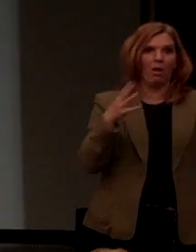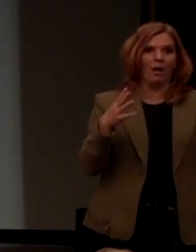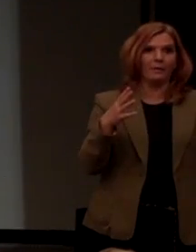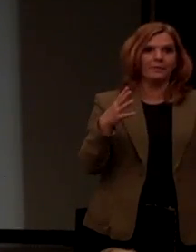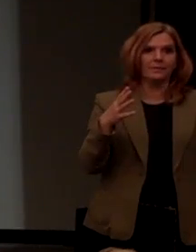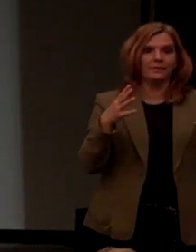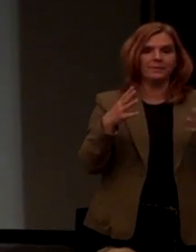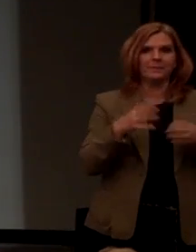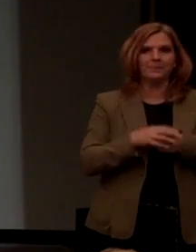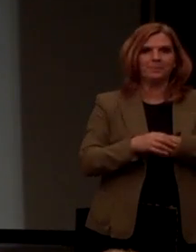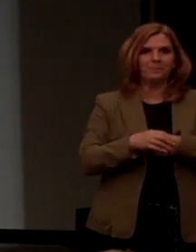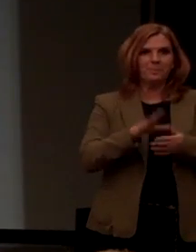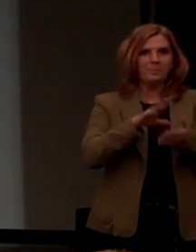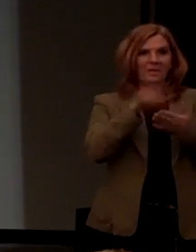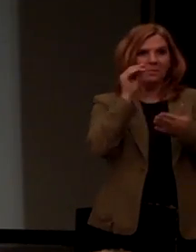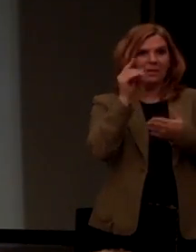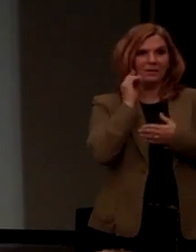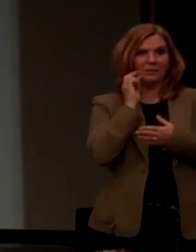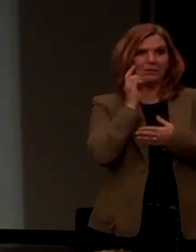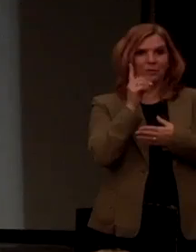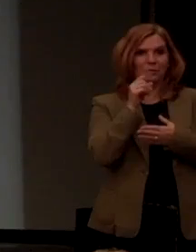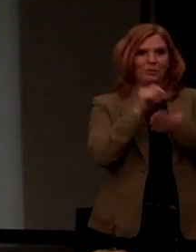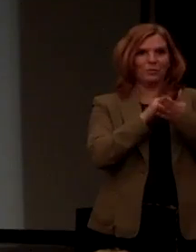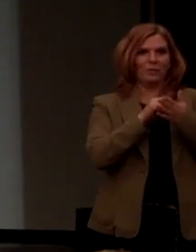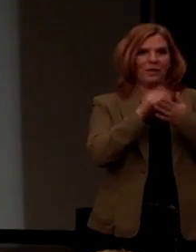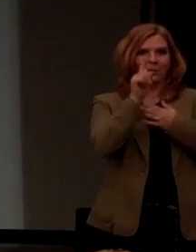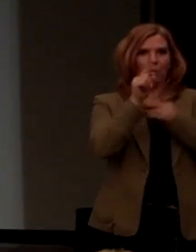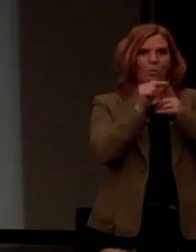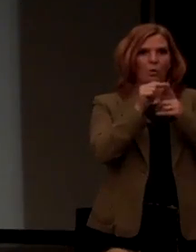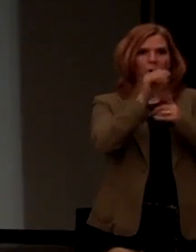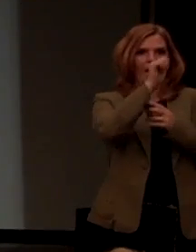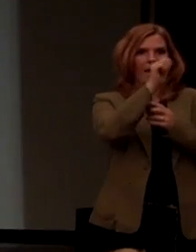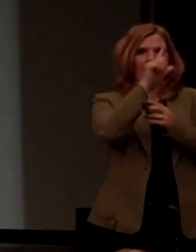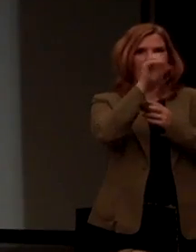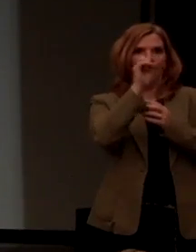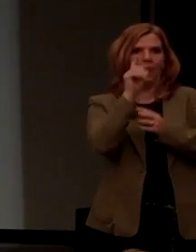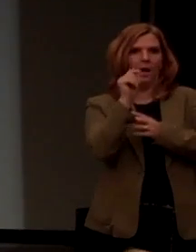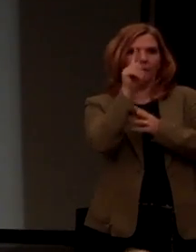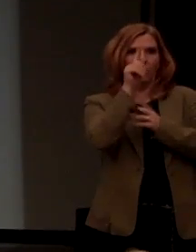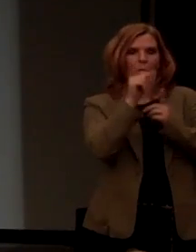lot. And as my students would write, that's one word. Yeah.